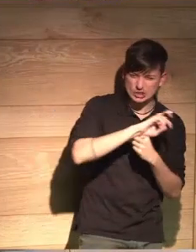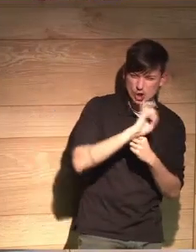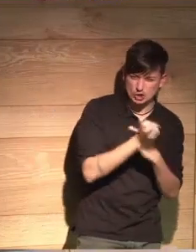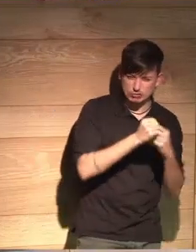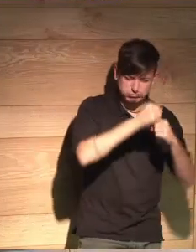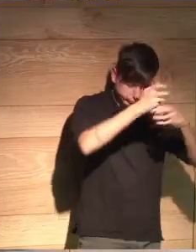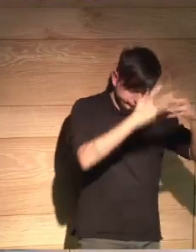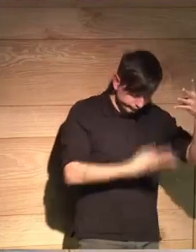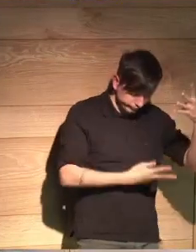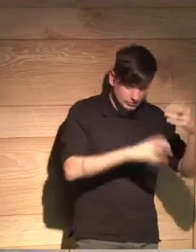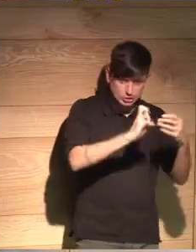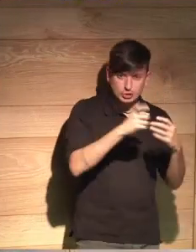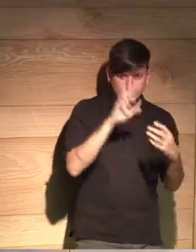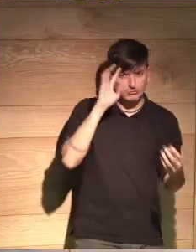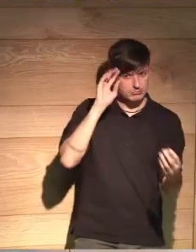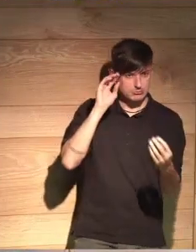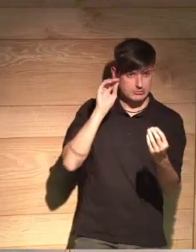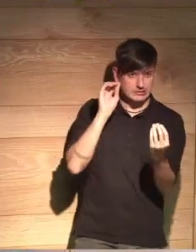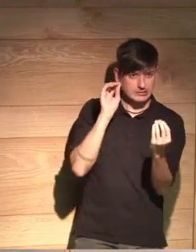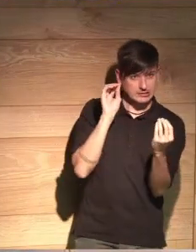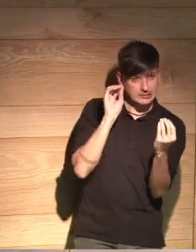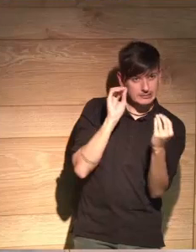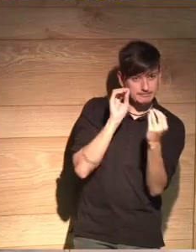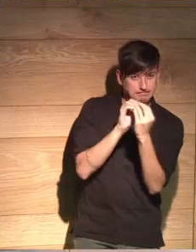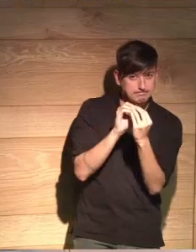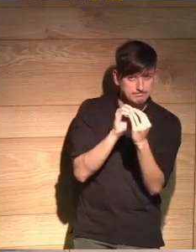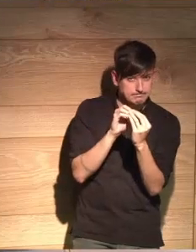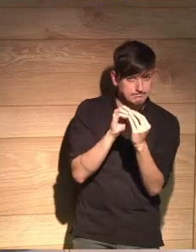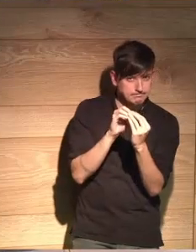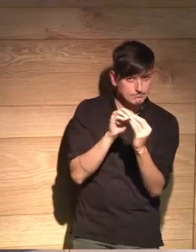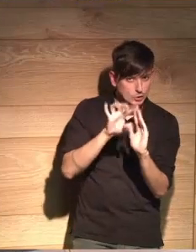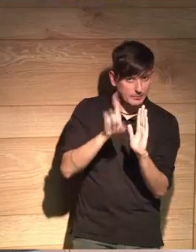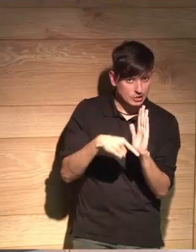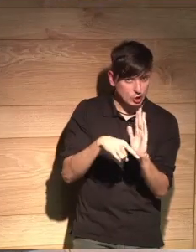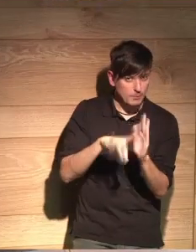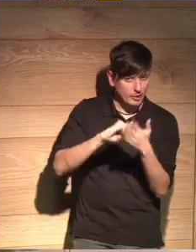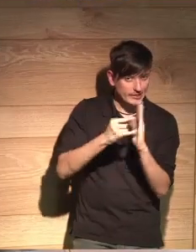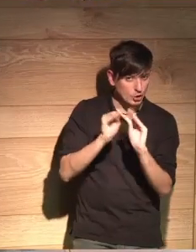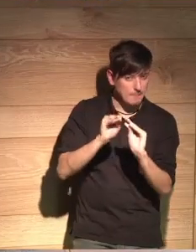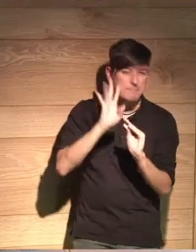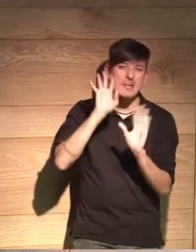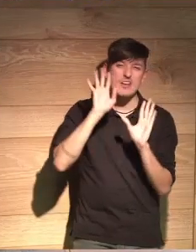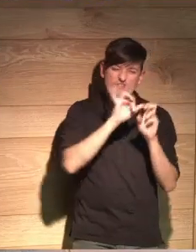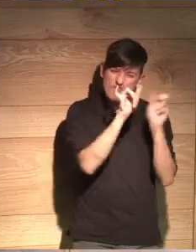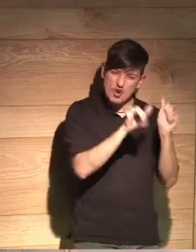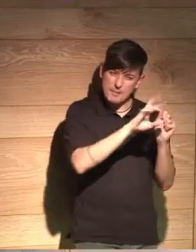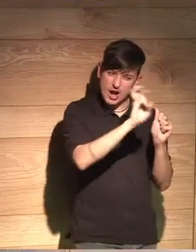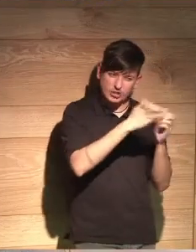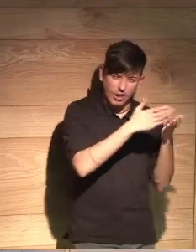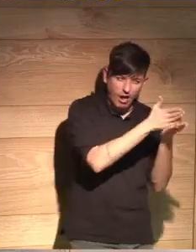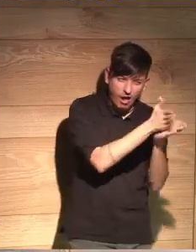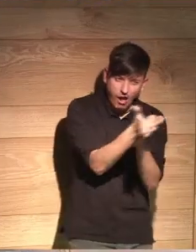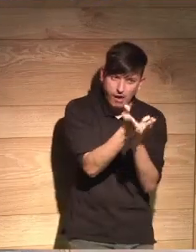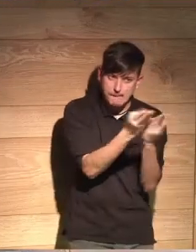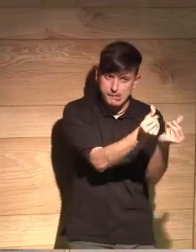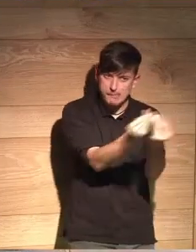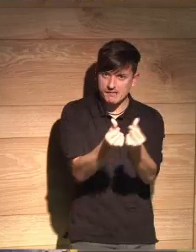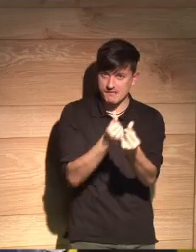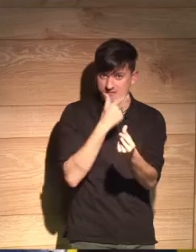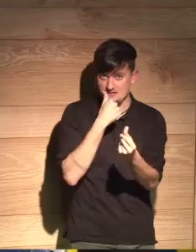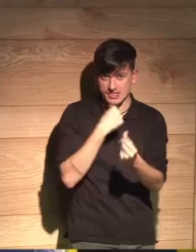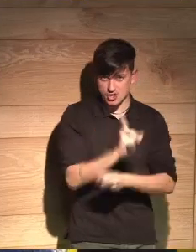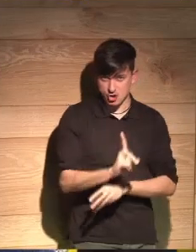use it in a very different way. I totally agree on what you've just said. The point is that there are other ways